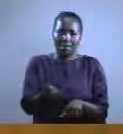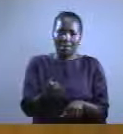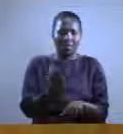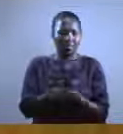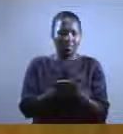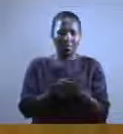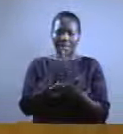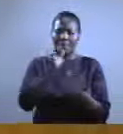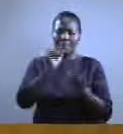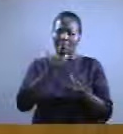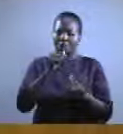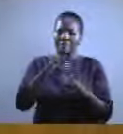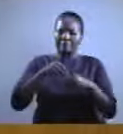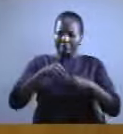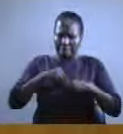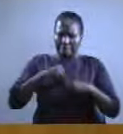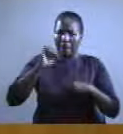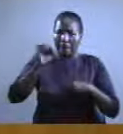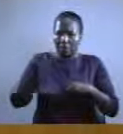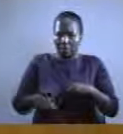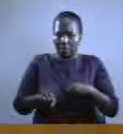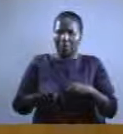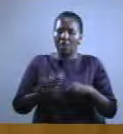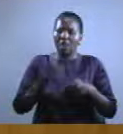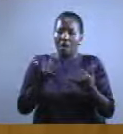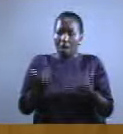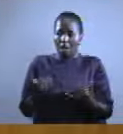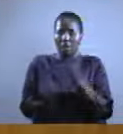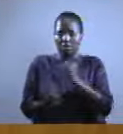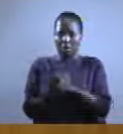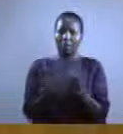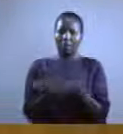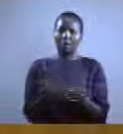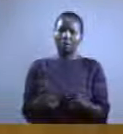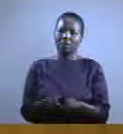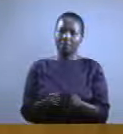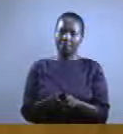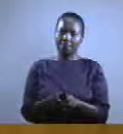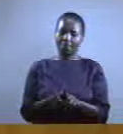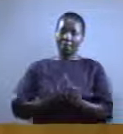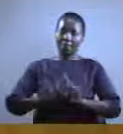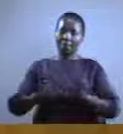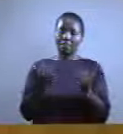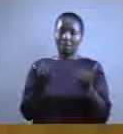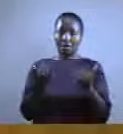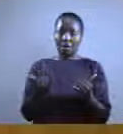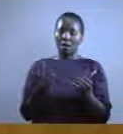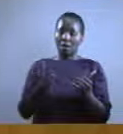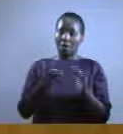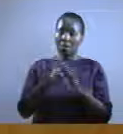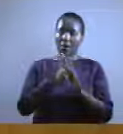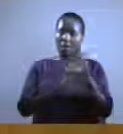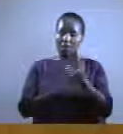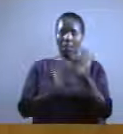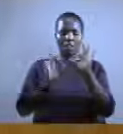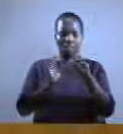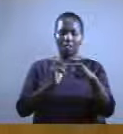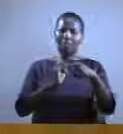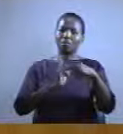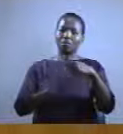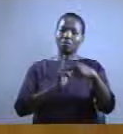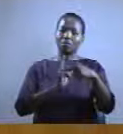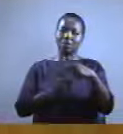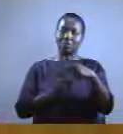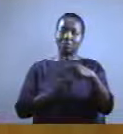forced to compromise, and even more, this was the case in this bill. But this is a positive bill, and this